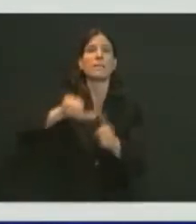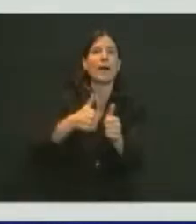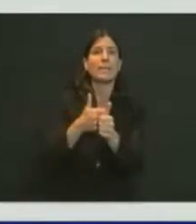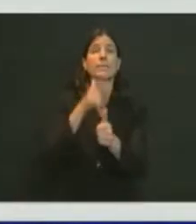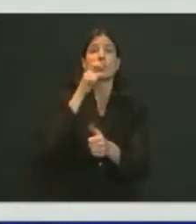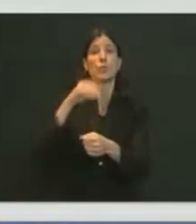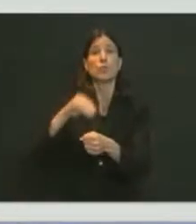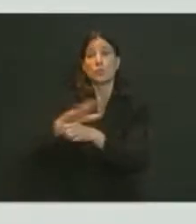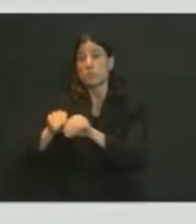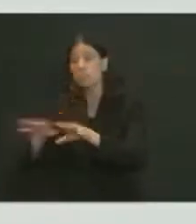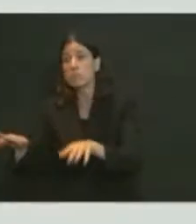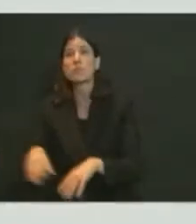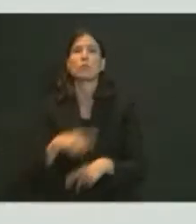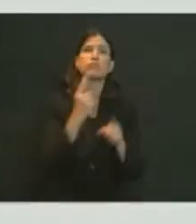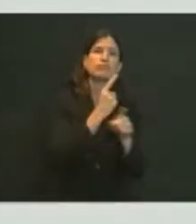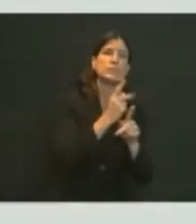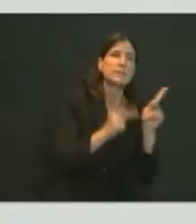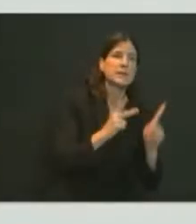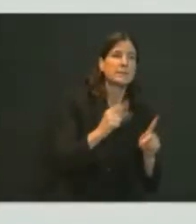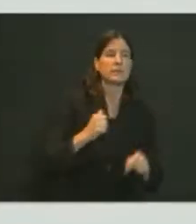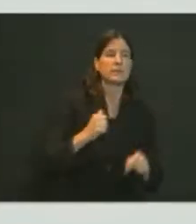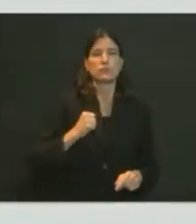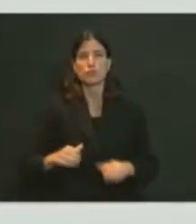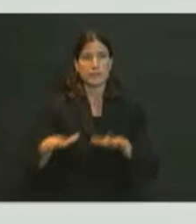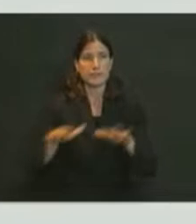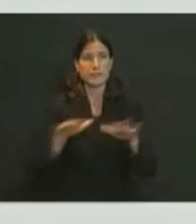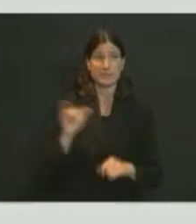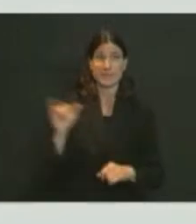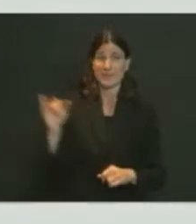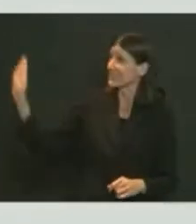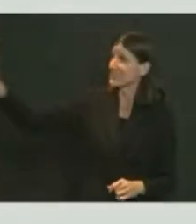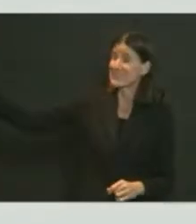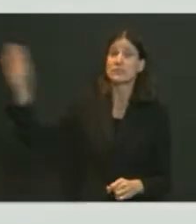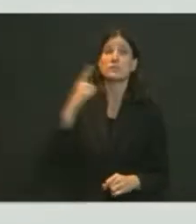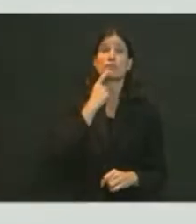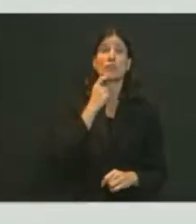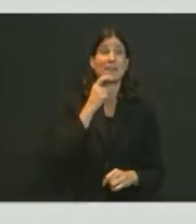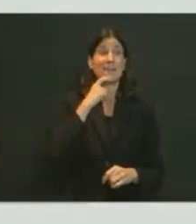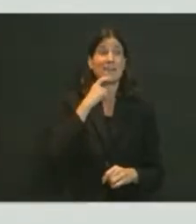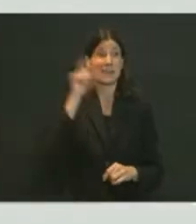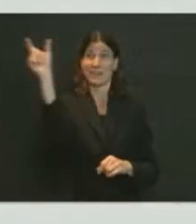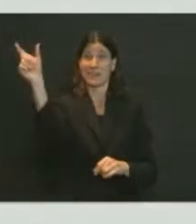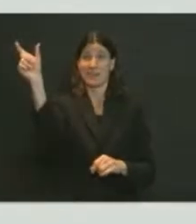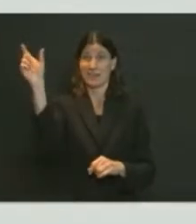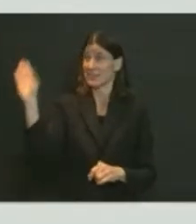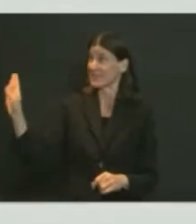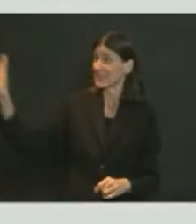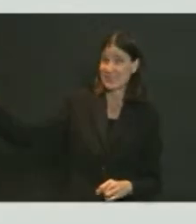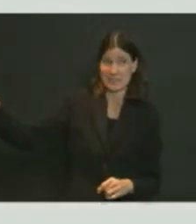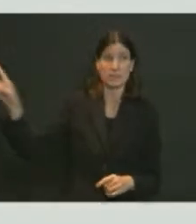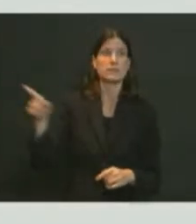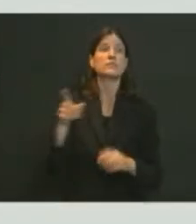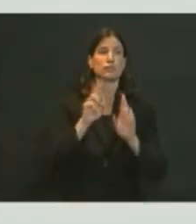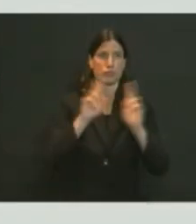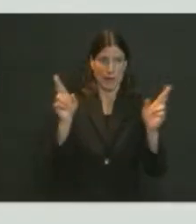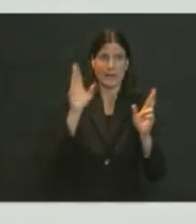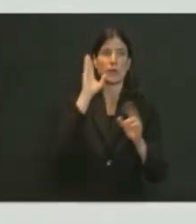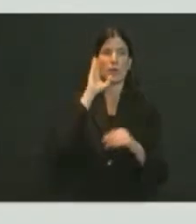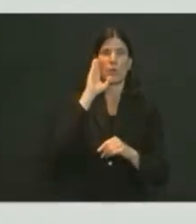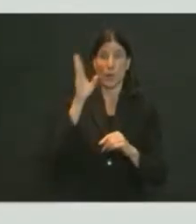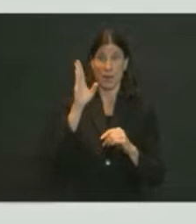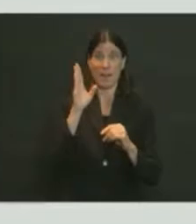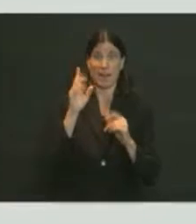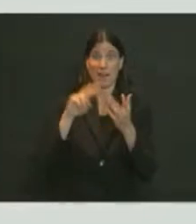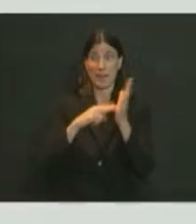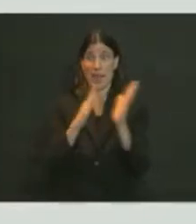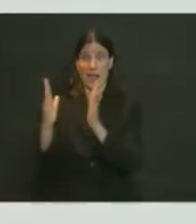COVID patients, and the same for ICU, then we'll know it's safe to continue to move to the next phase. If, however, we